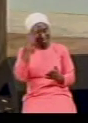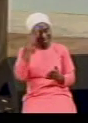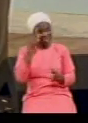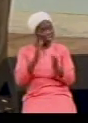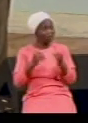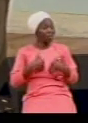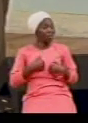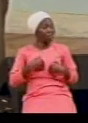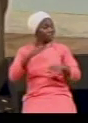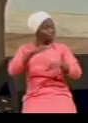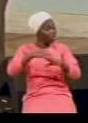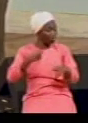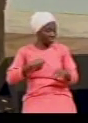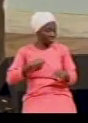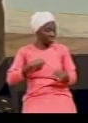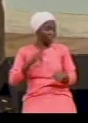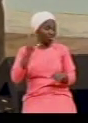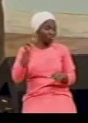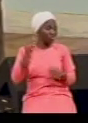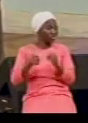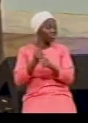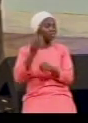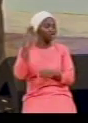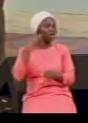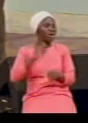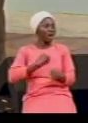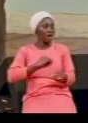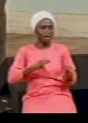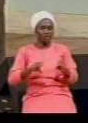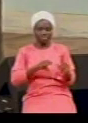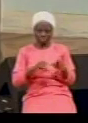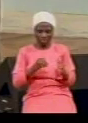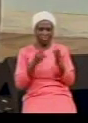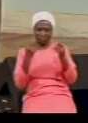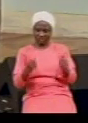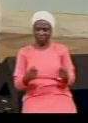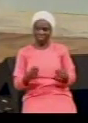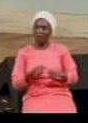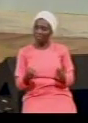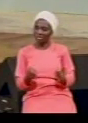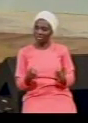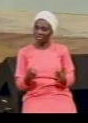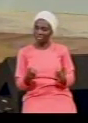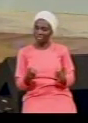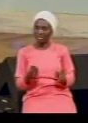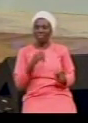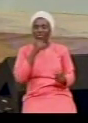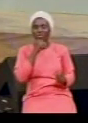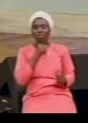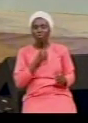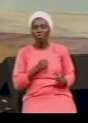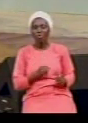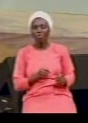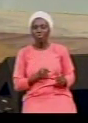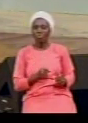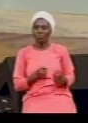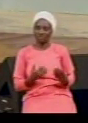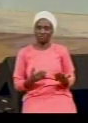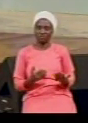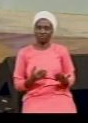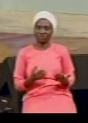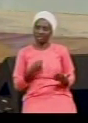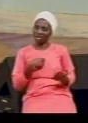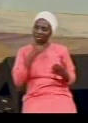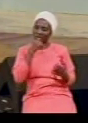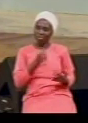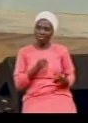years ago to do that, I will jump at it. But old age is coming, and weakness